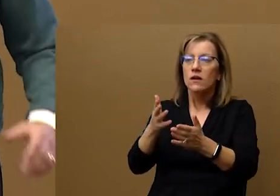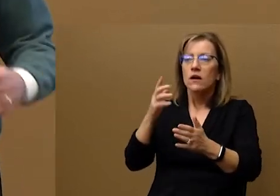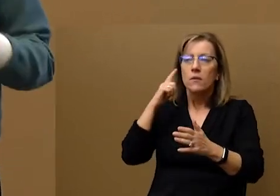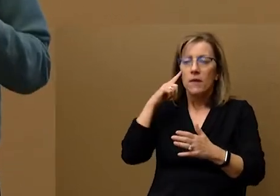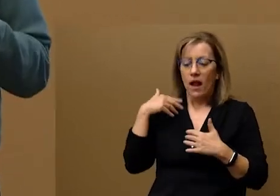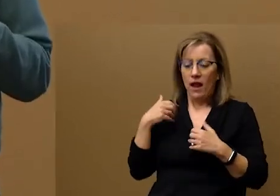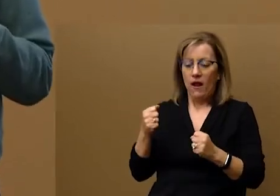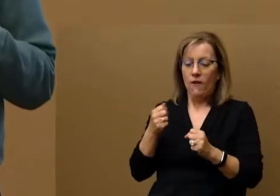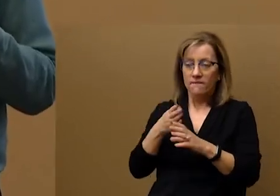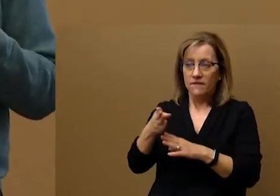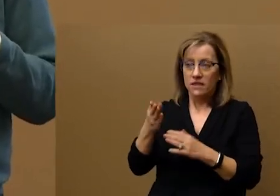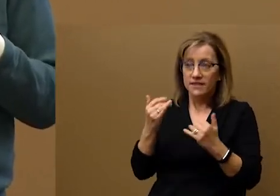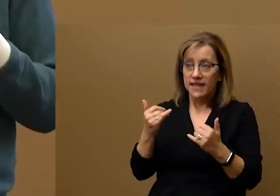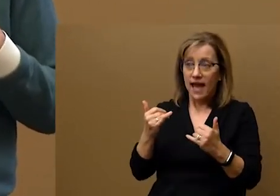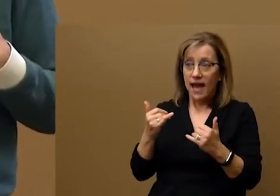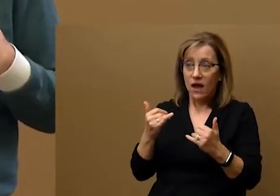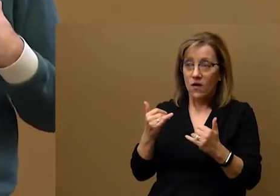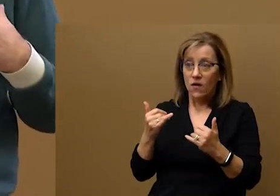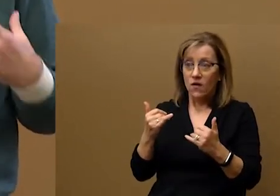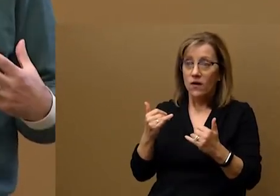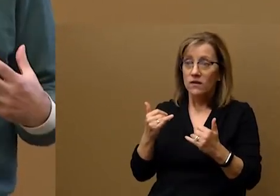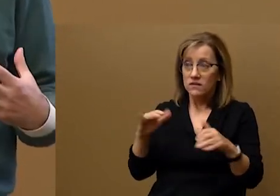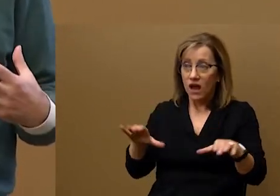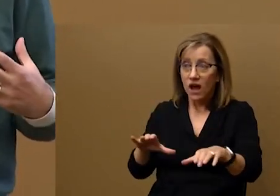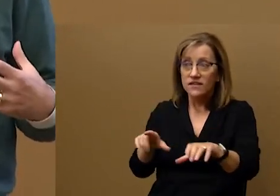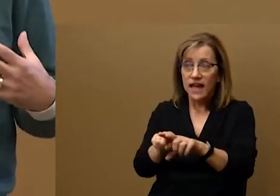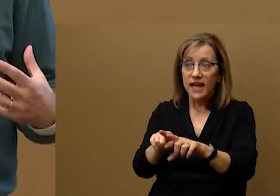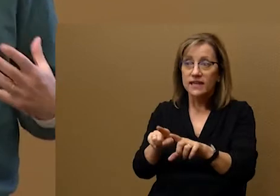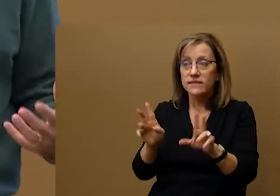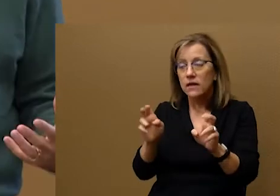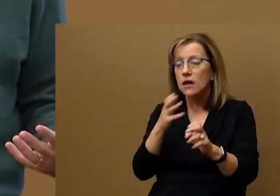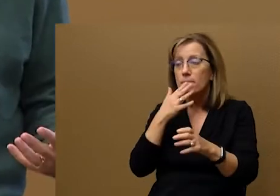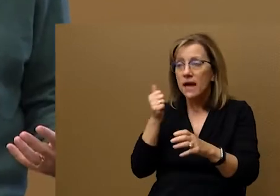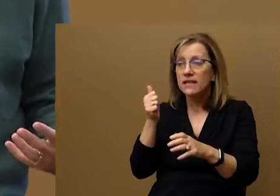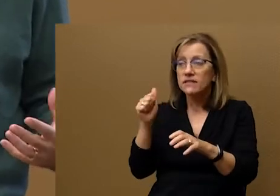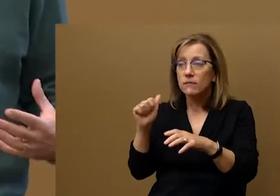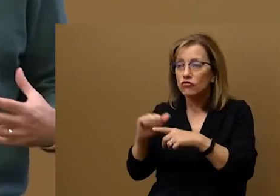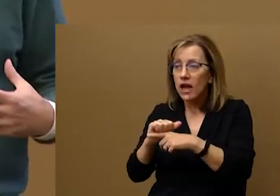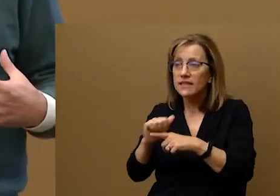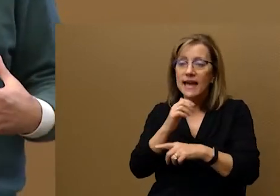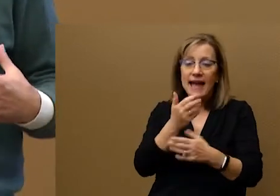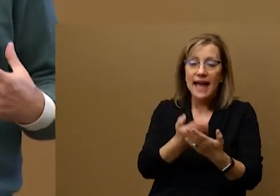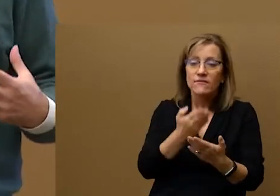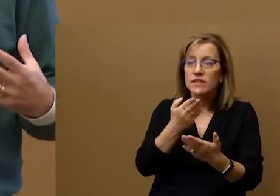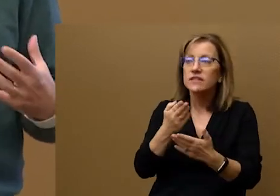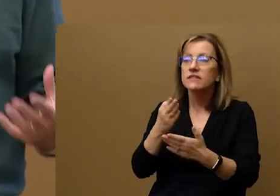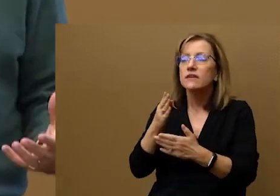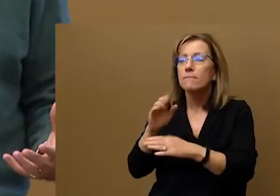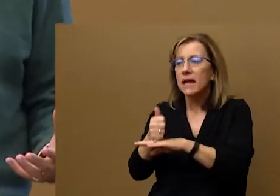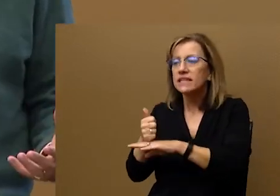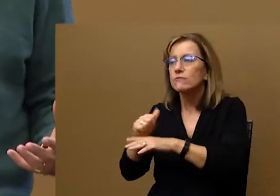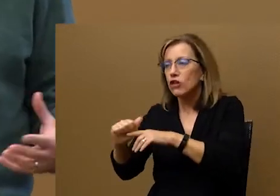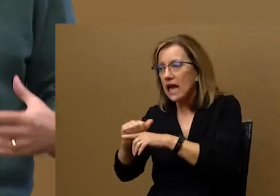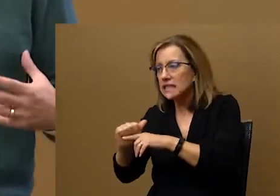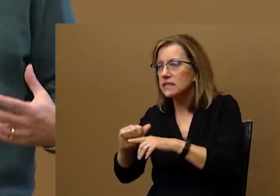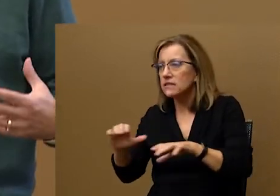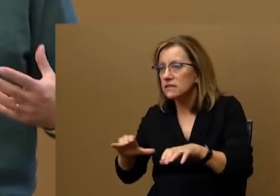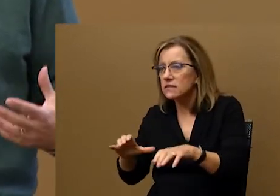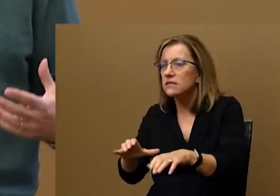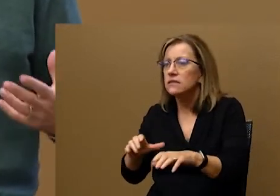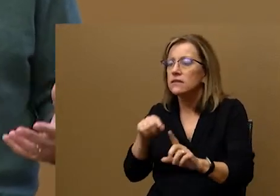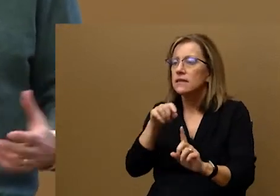that the mental health field now puts forward as best practice, as evidence-based practice, we